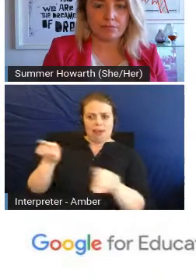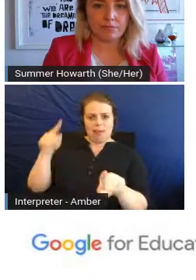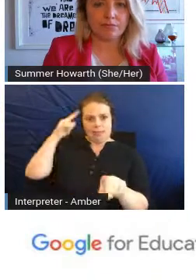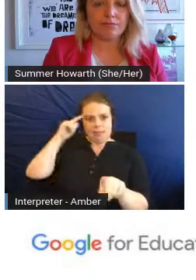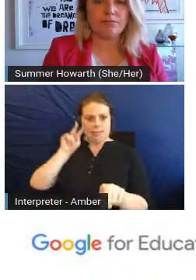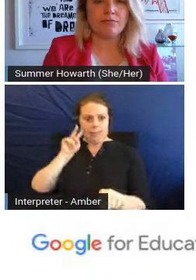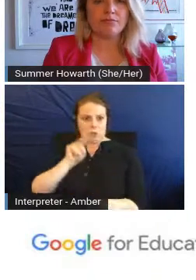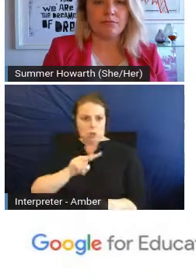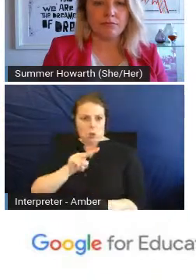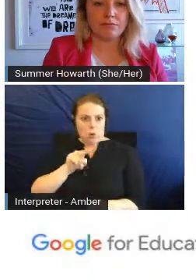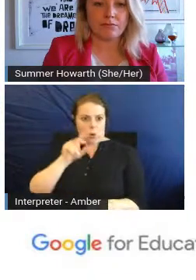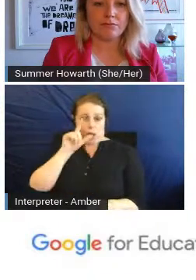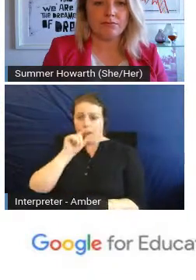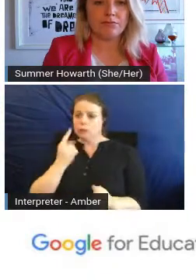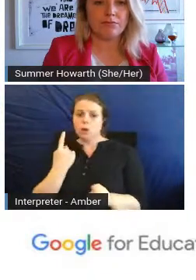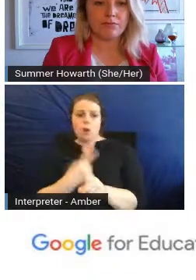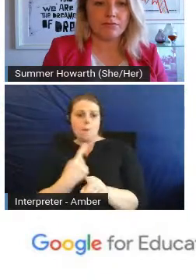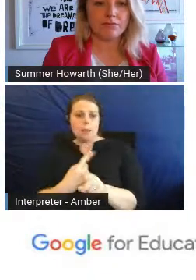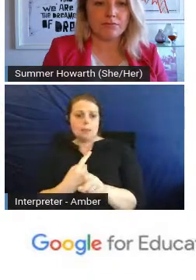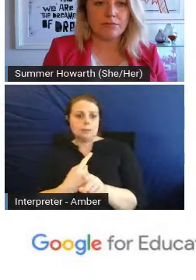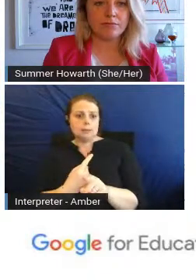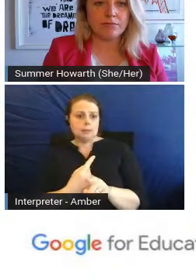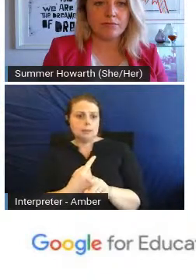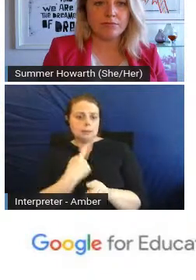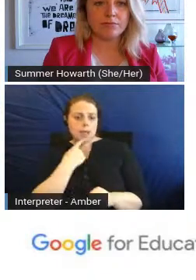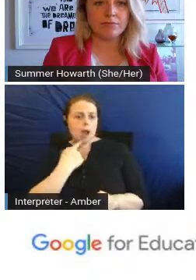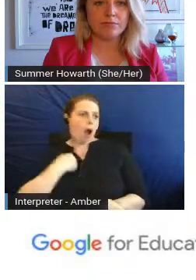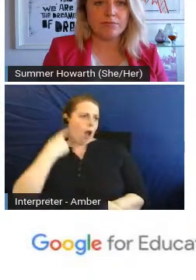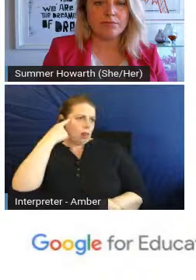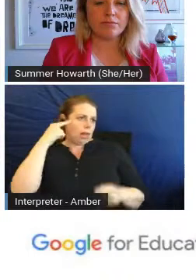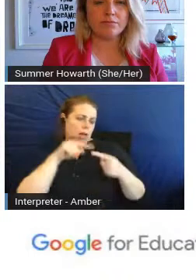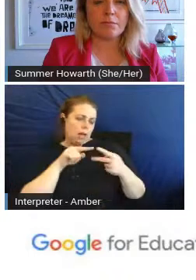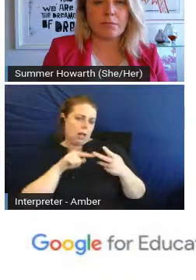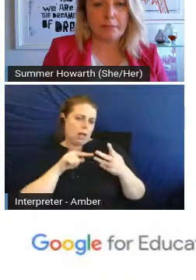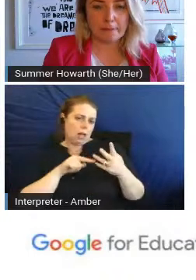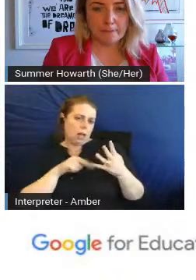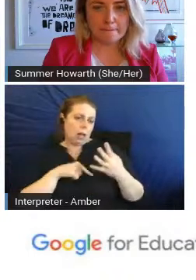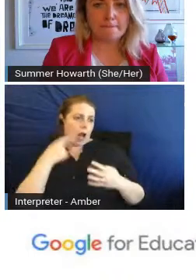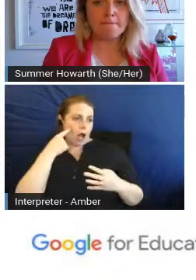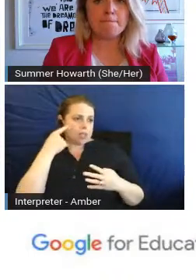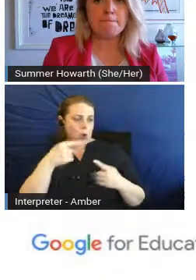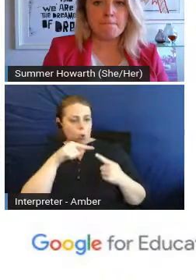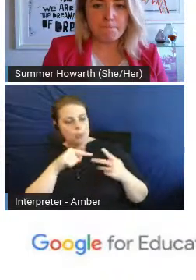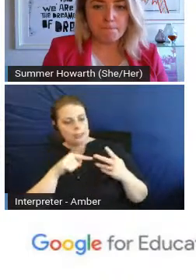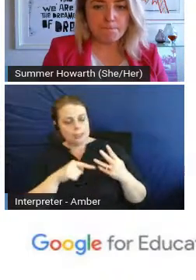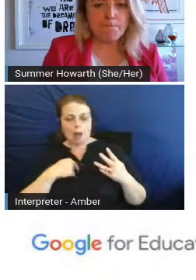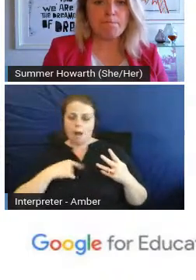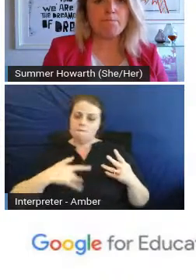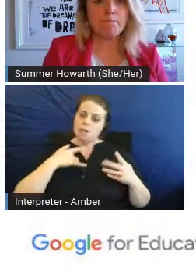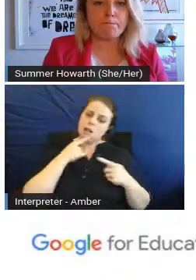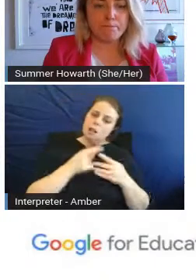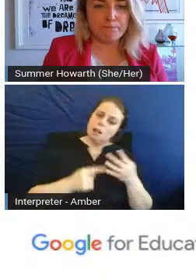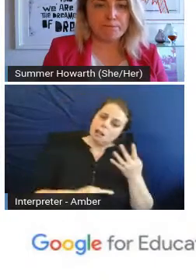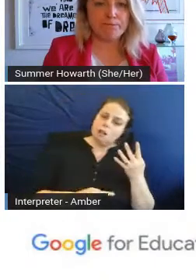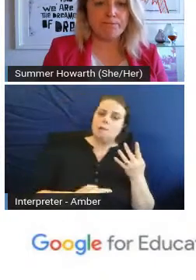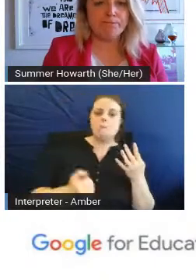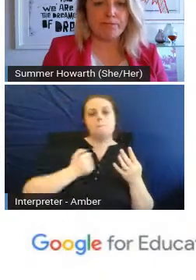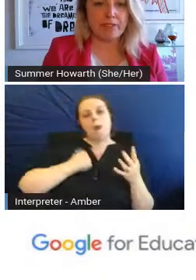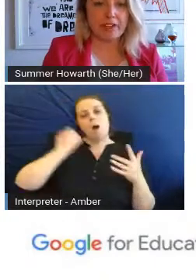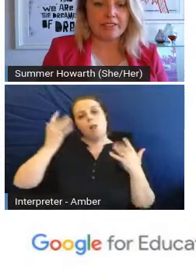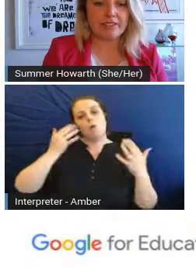able to comment to it, be able to go and say, oh, this is what I'm thinking. This is what I saw. This is what I feel. These are my